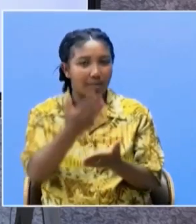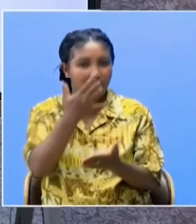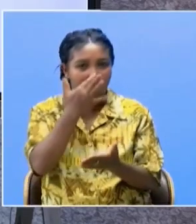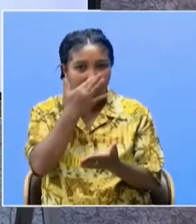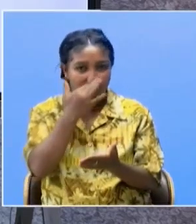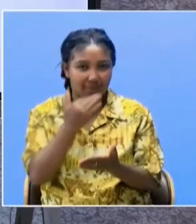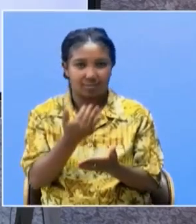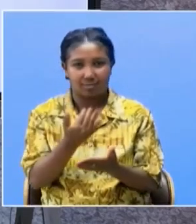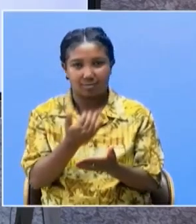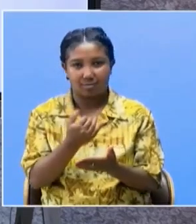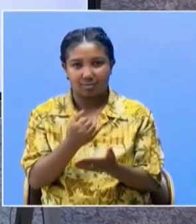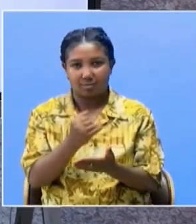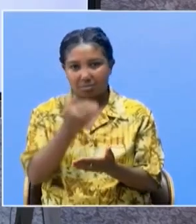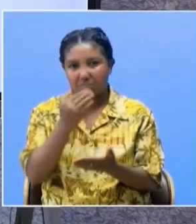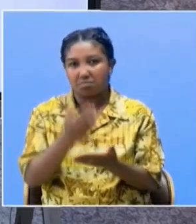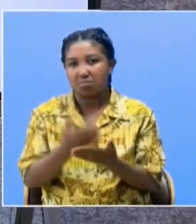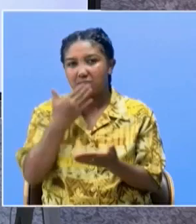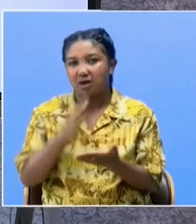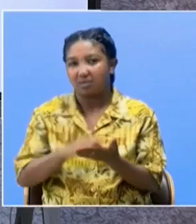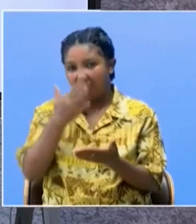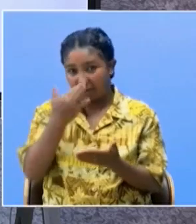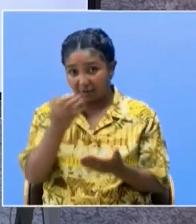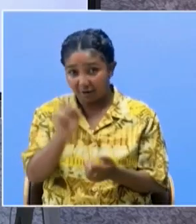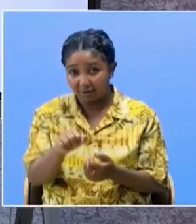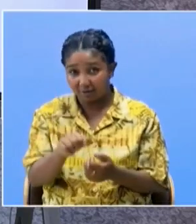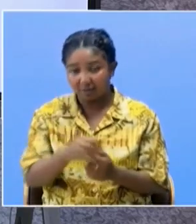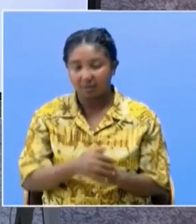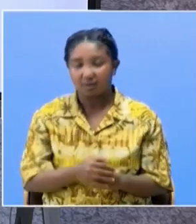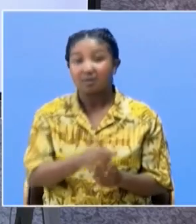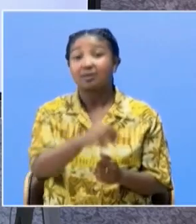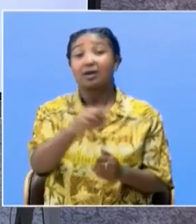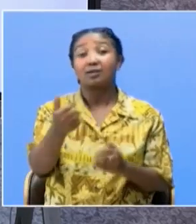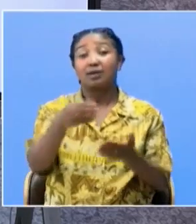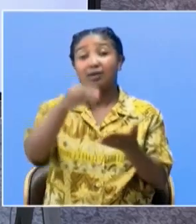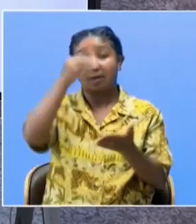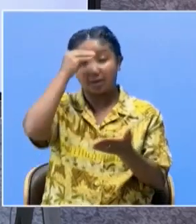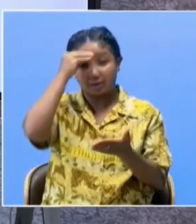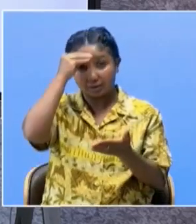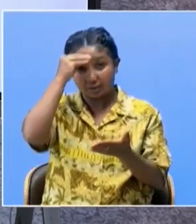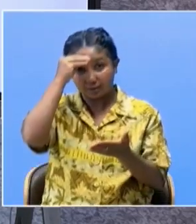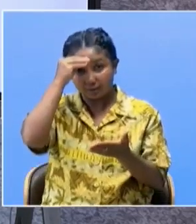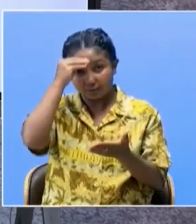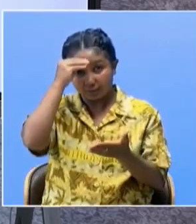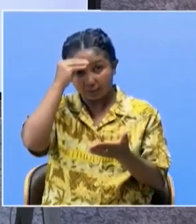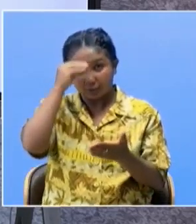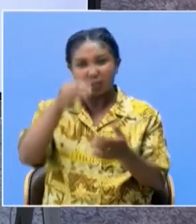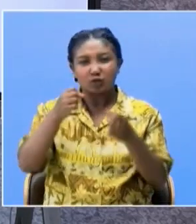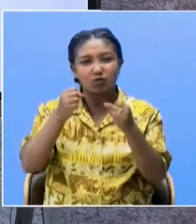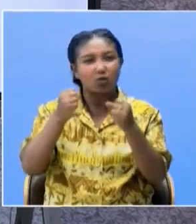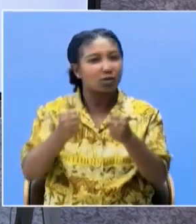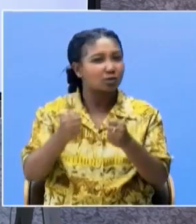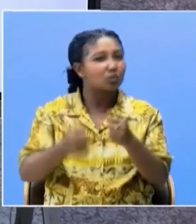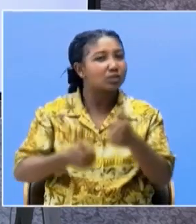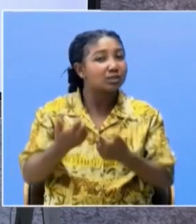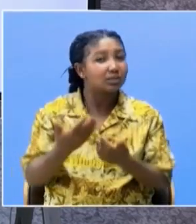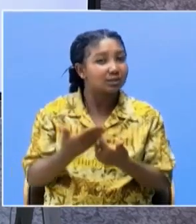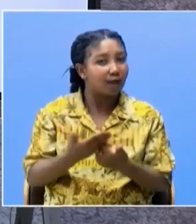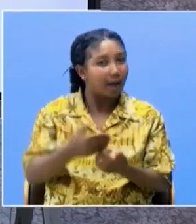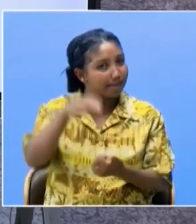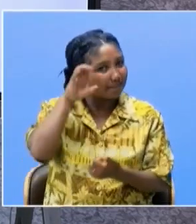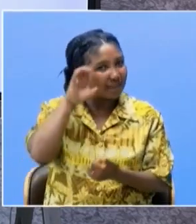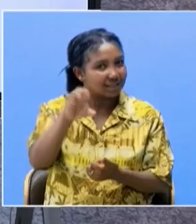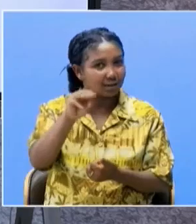That is how we give an advice, right? Yes. The other ones are, yes, the strongest one, which is must